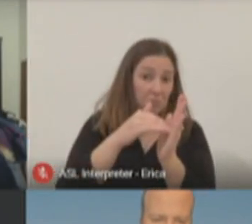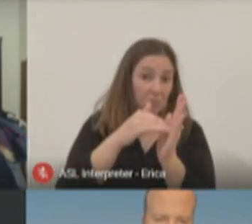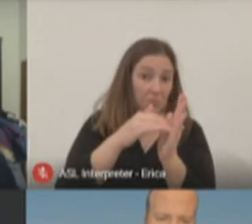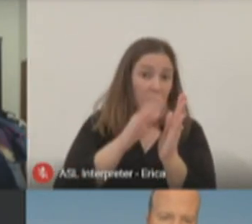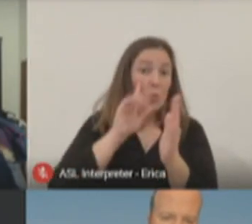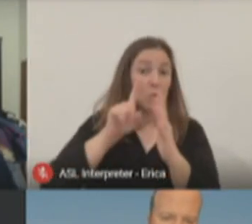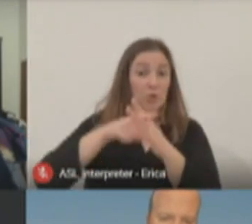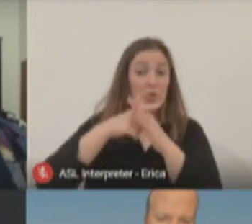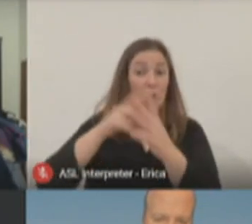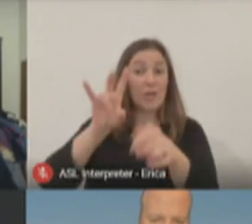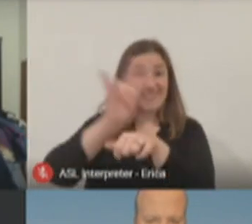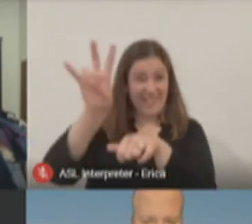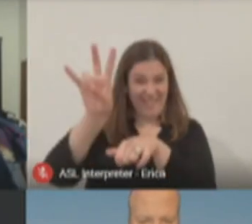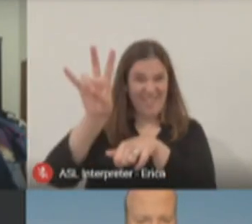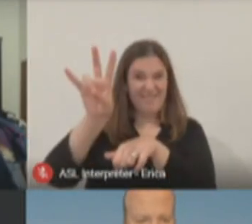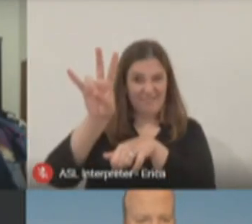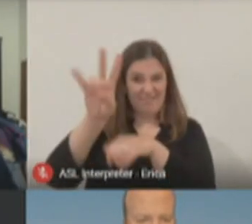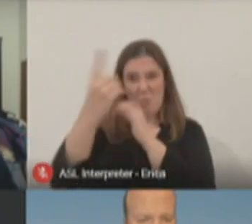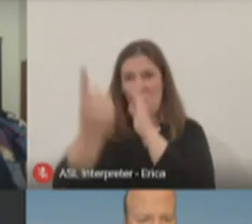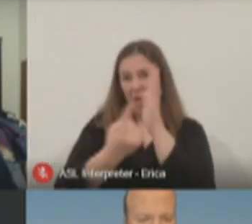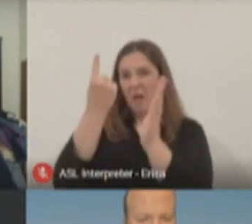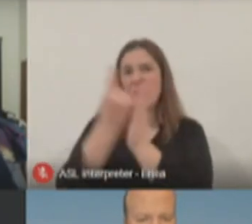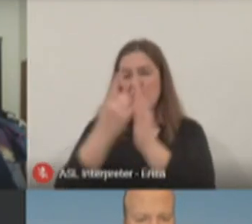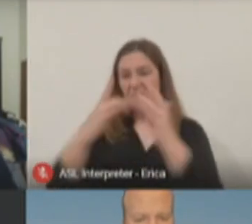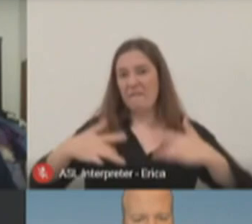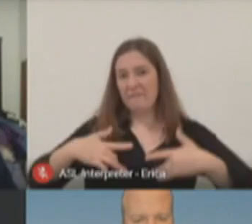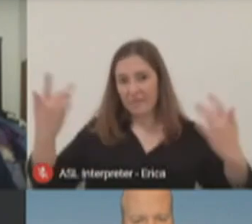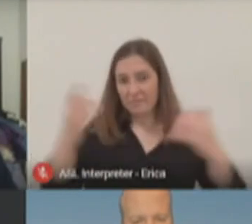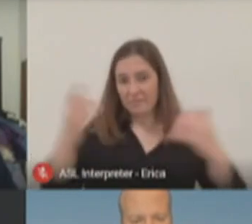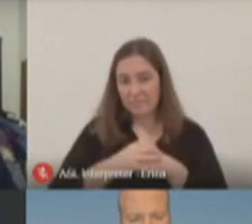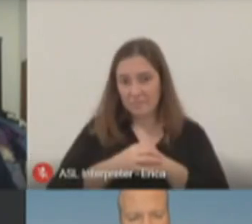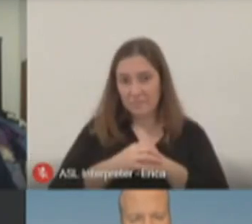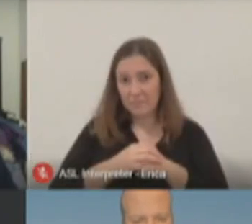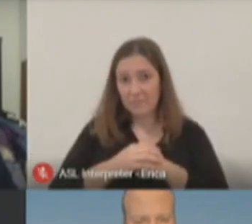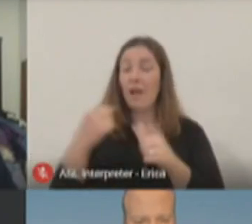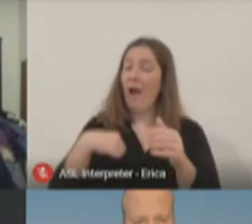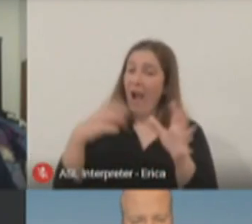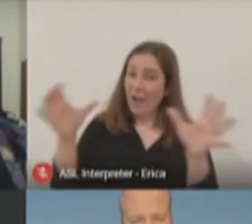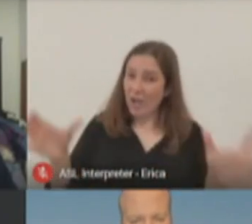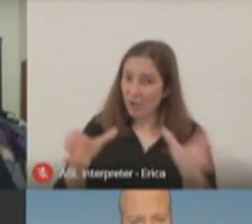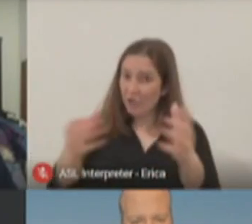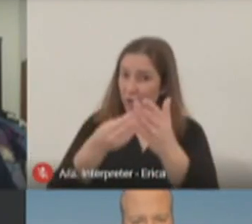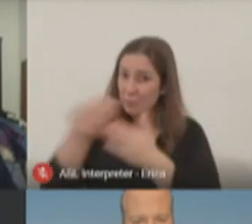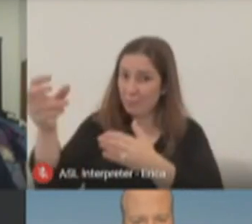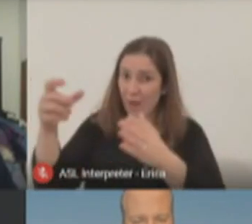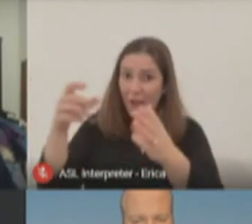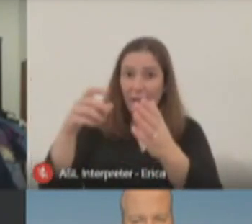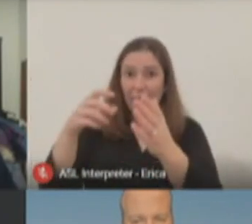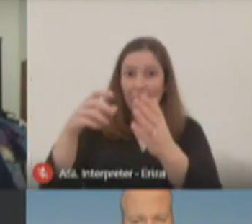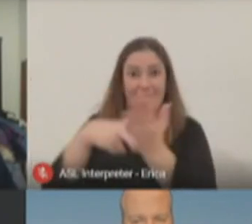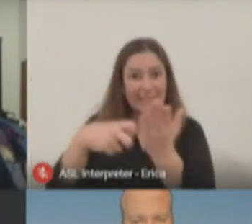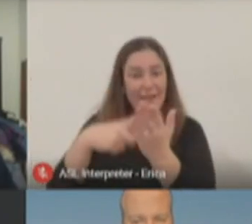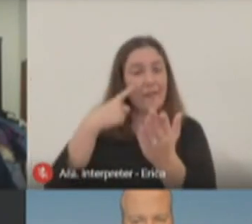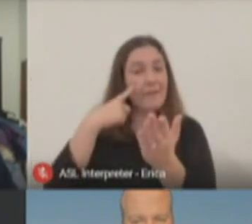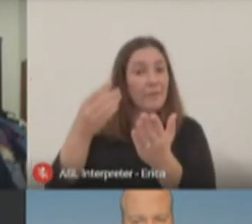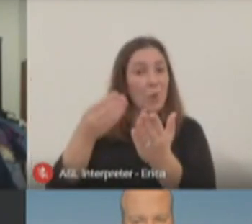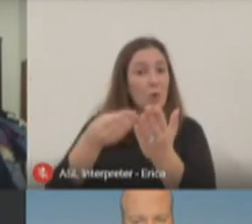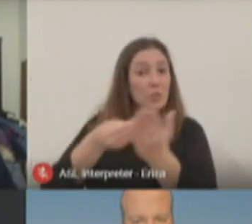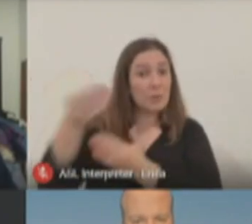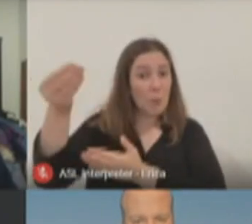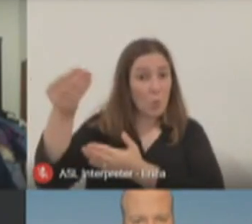I strongly encourage people to buy tickets to support